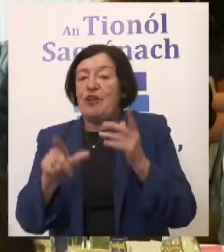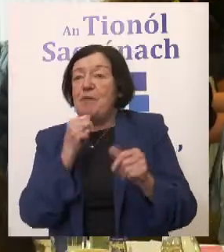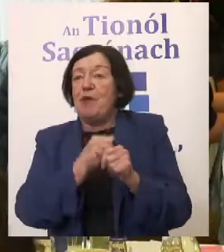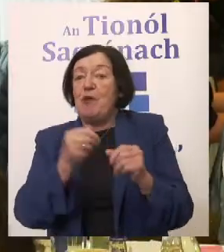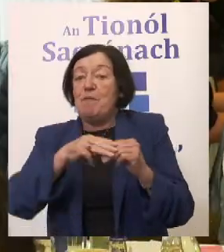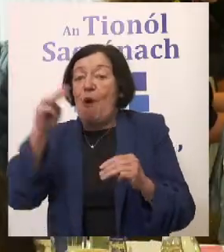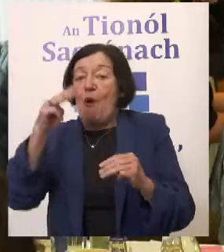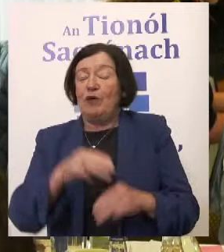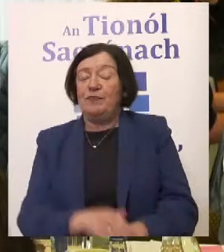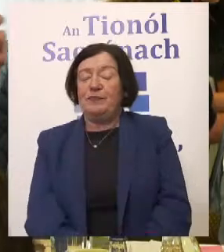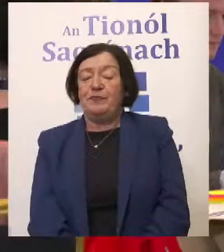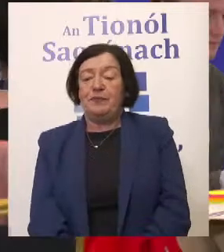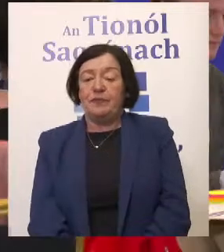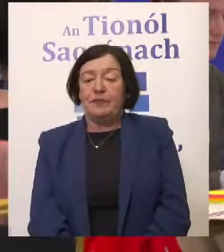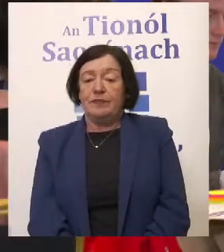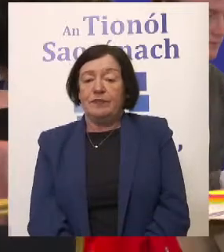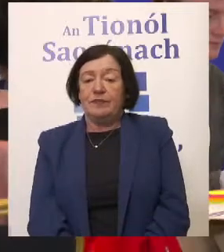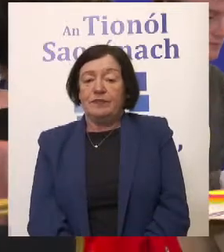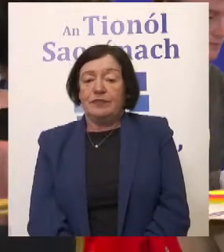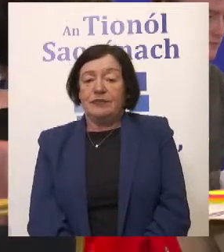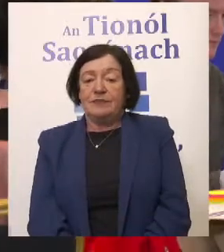further?